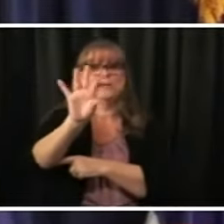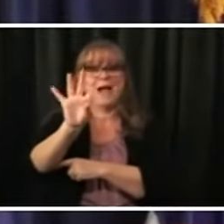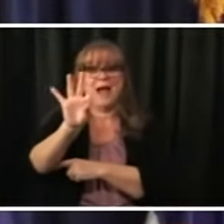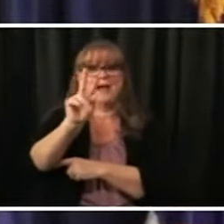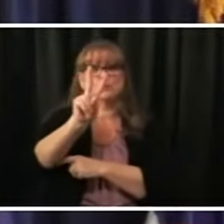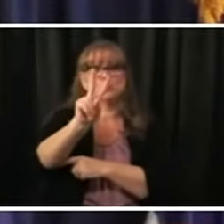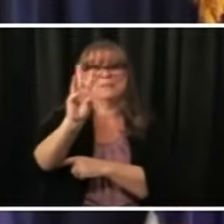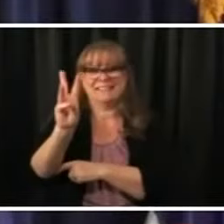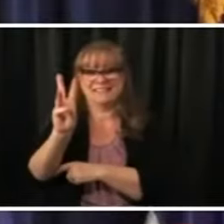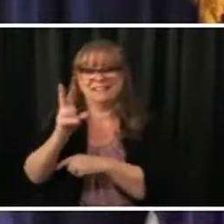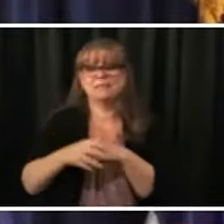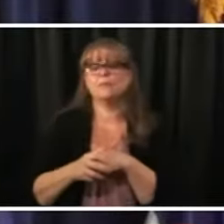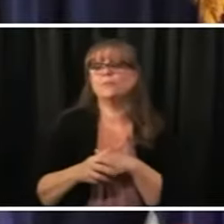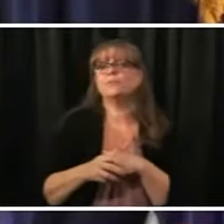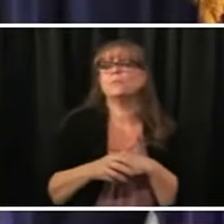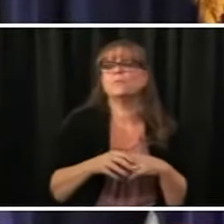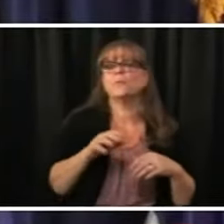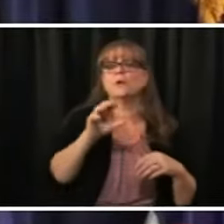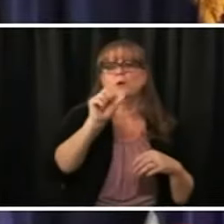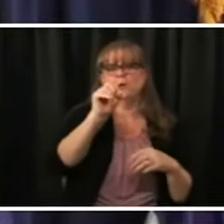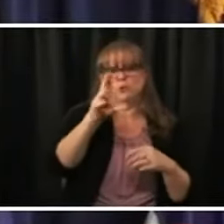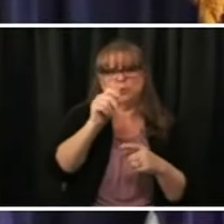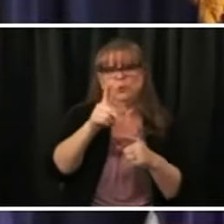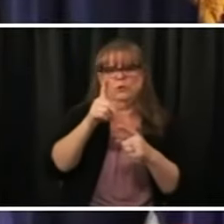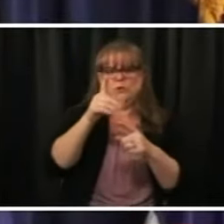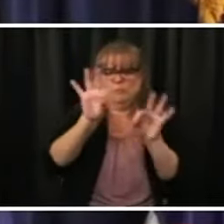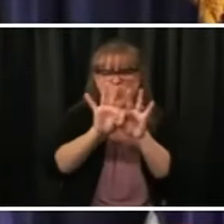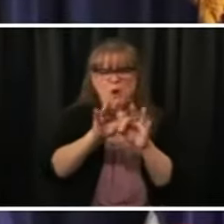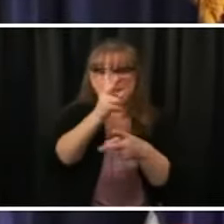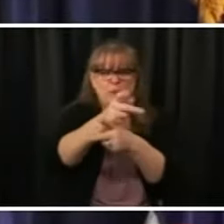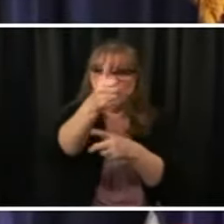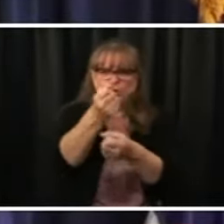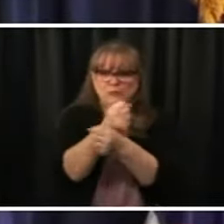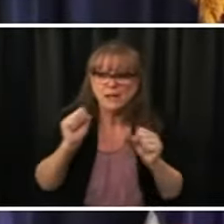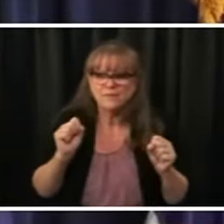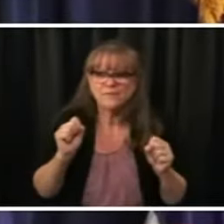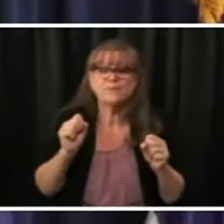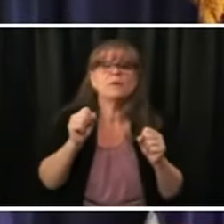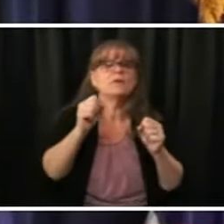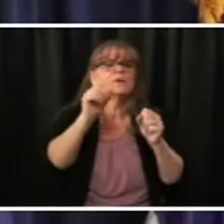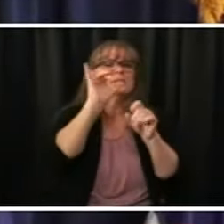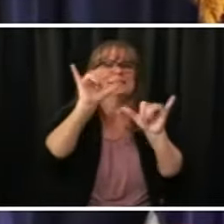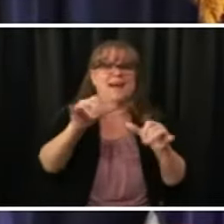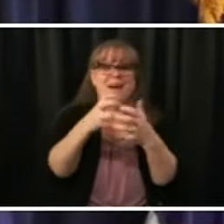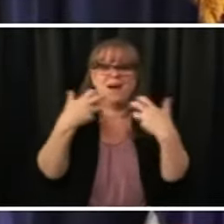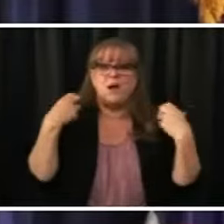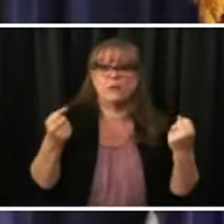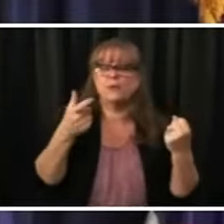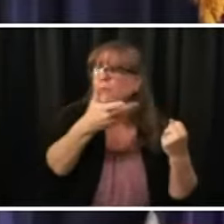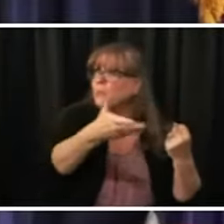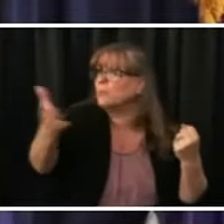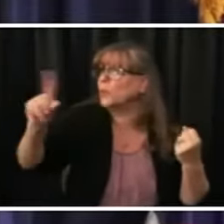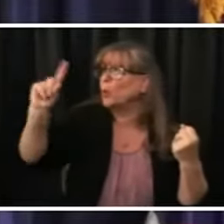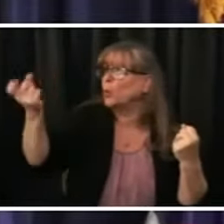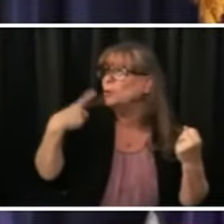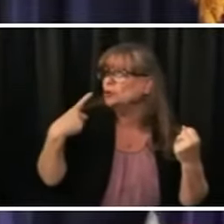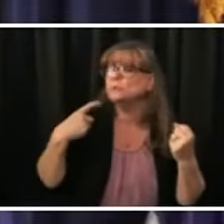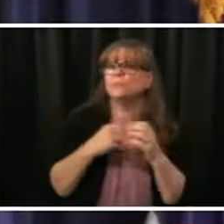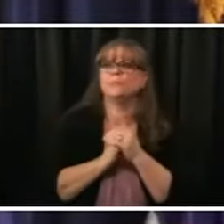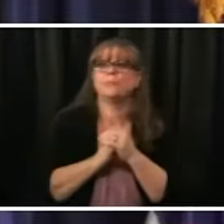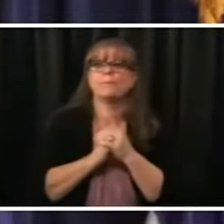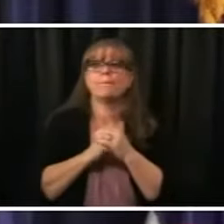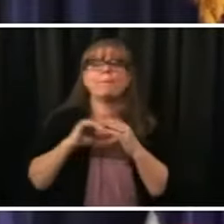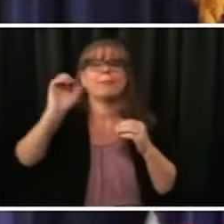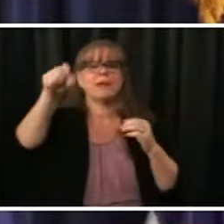You said that Coloradans can get vaccinated in any county, but we're still hearing about resistance to that from some smaller counties. Have you warned or sanctioned any local public